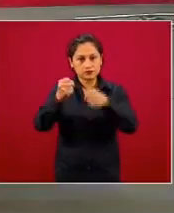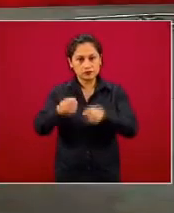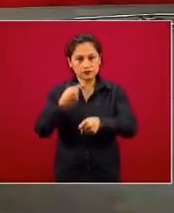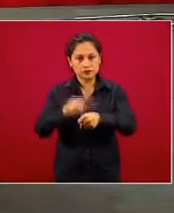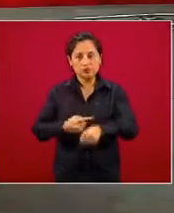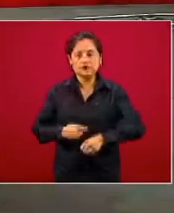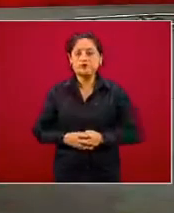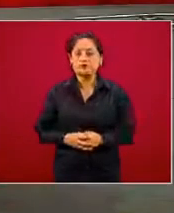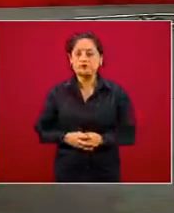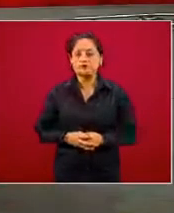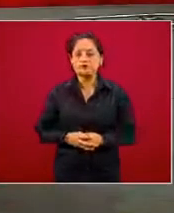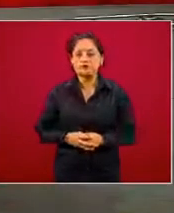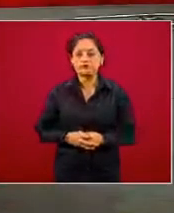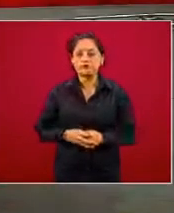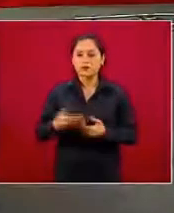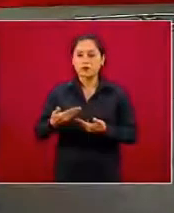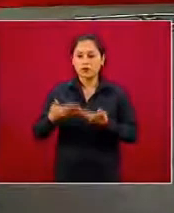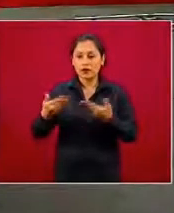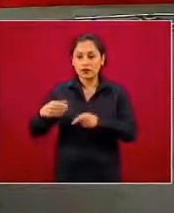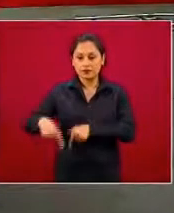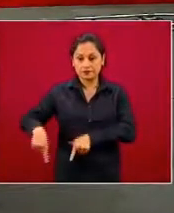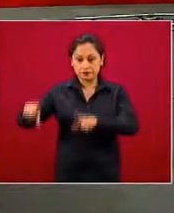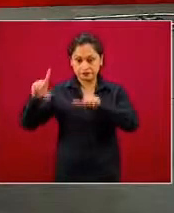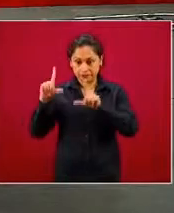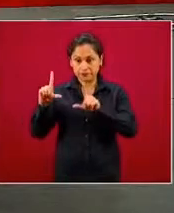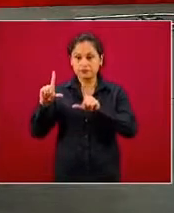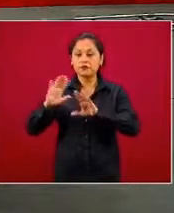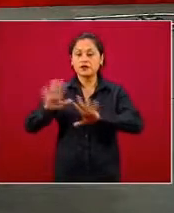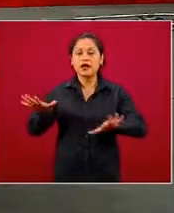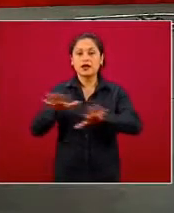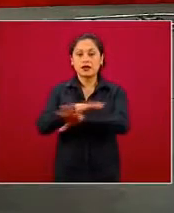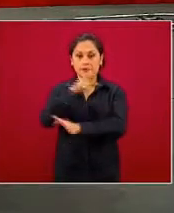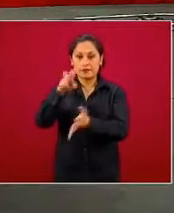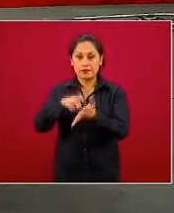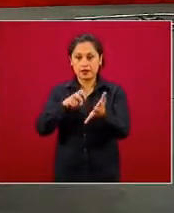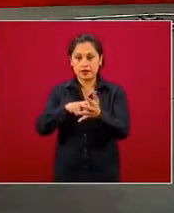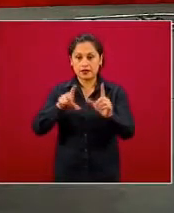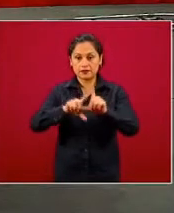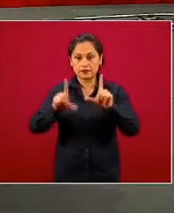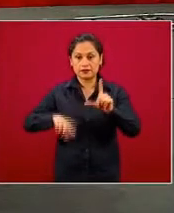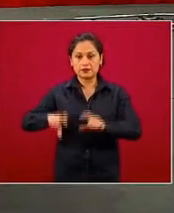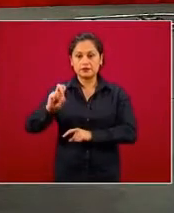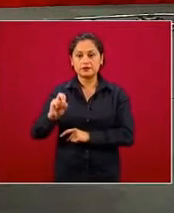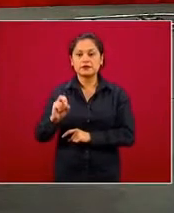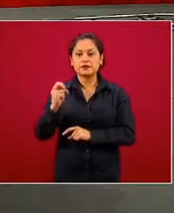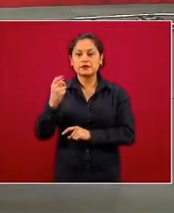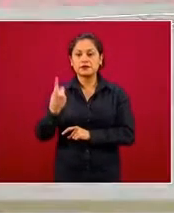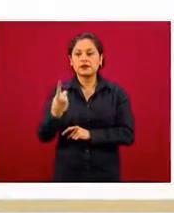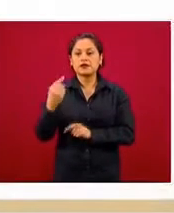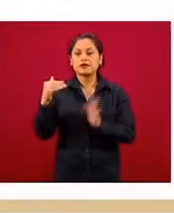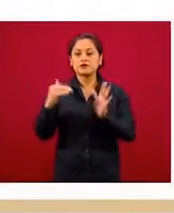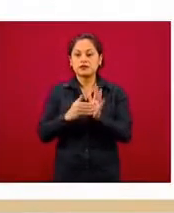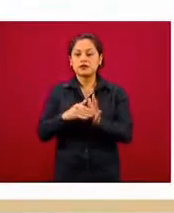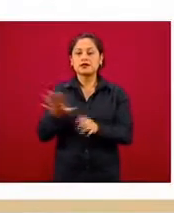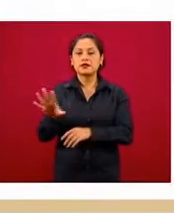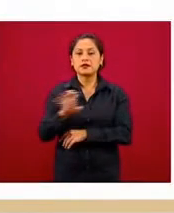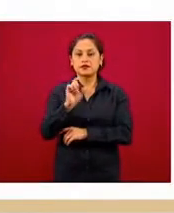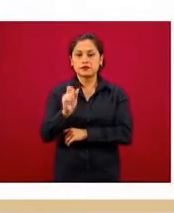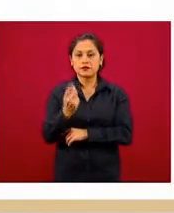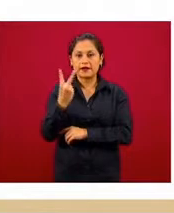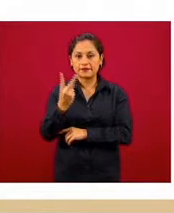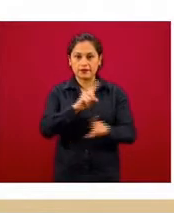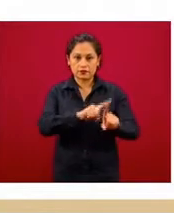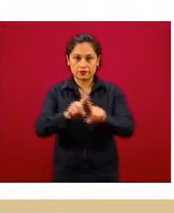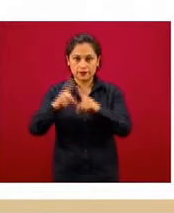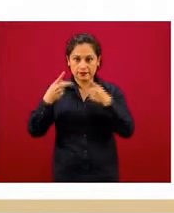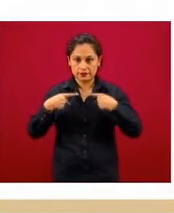worldwide. We have an update here. These are our national updated numbers.